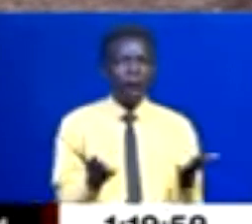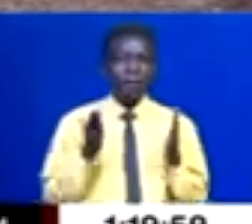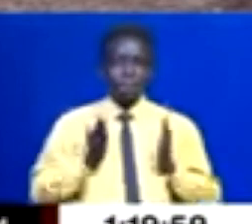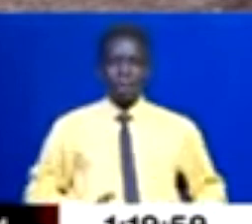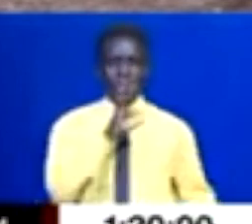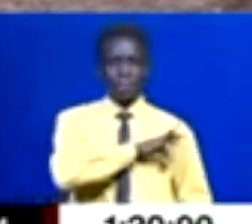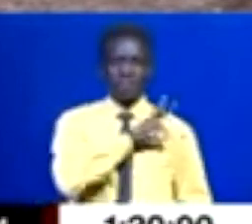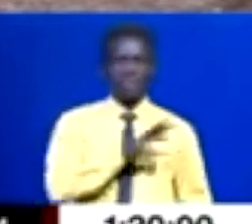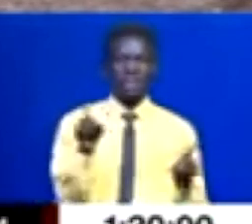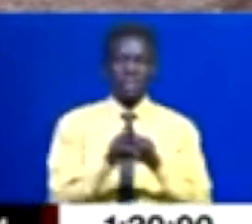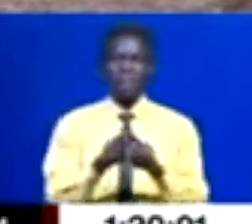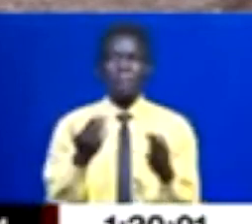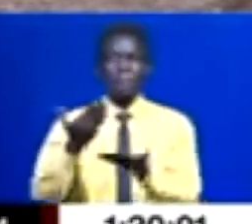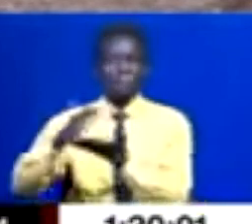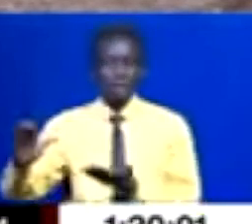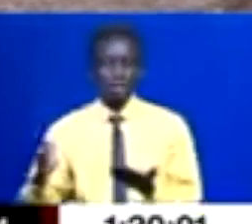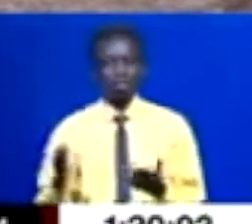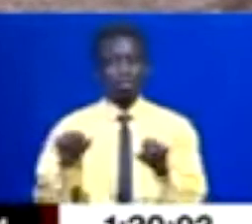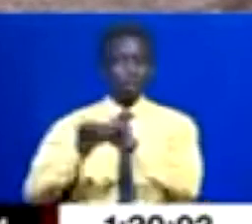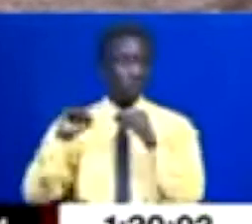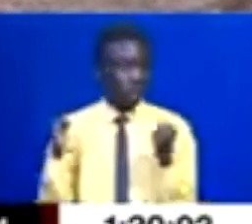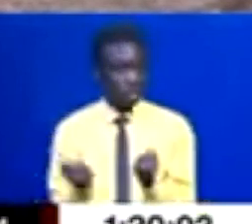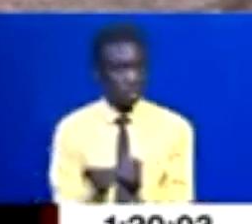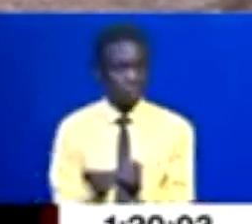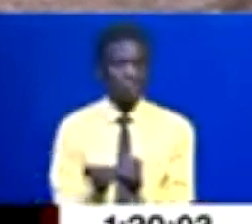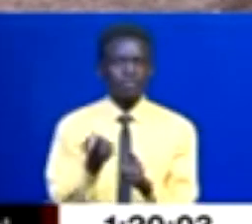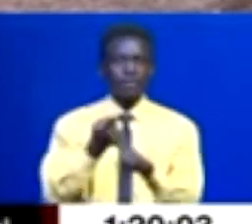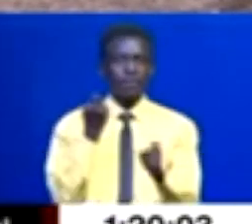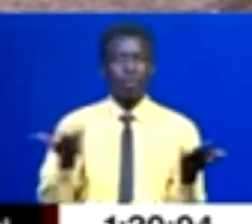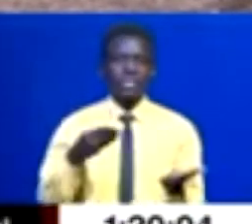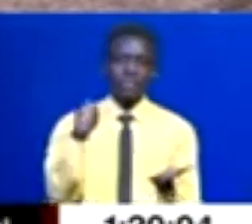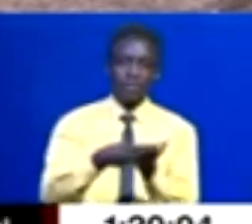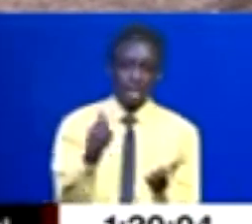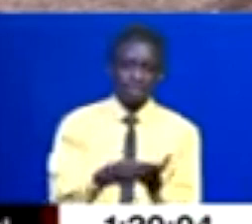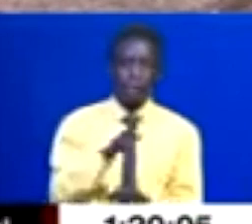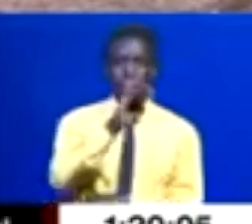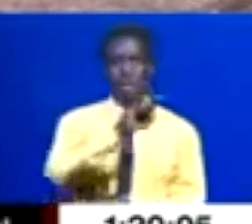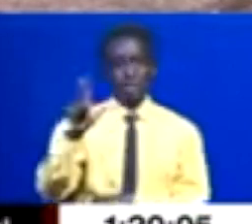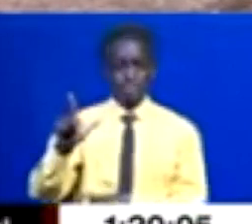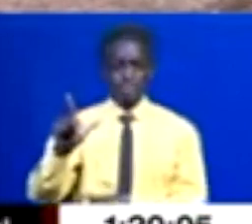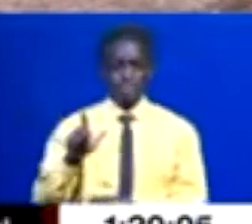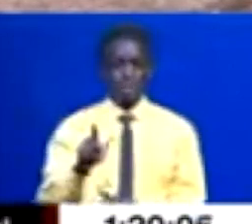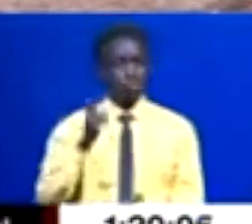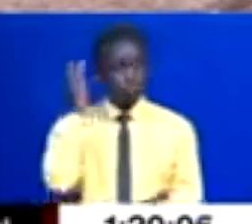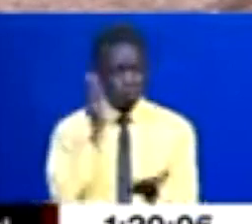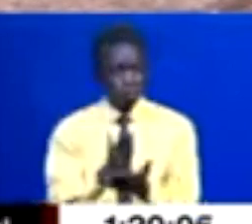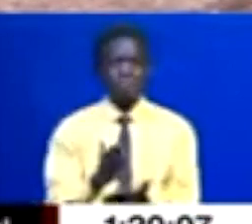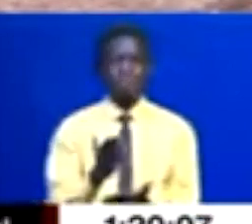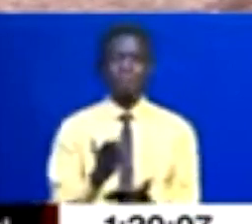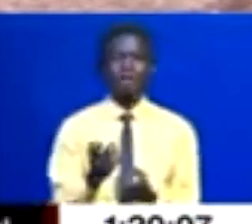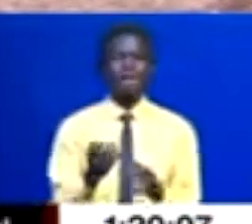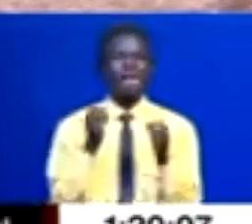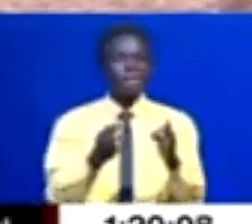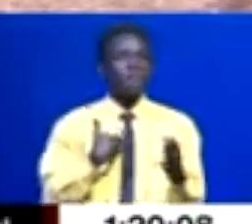even as part of the society from the finance bill? Surely, whenever there's something